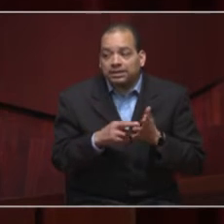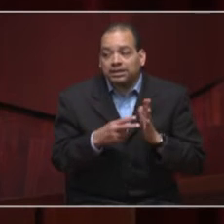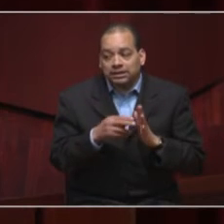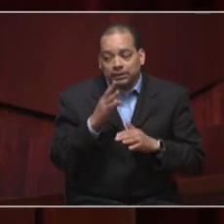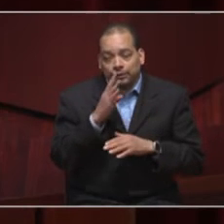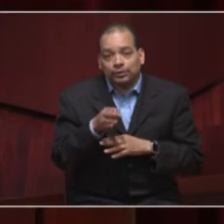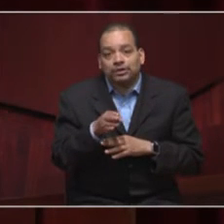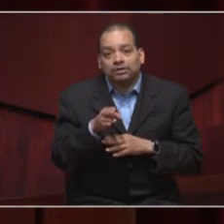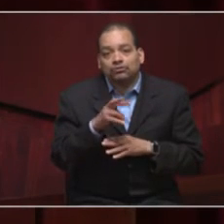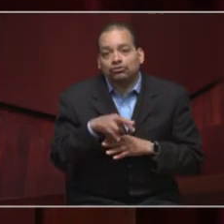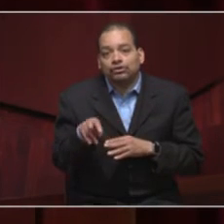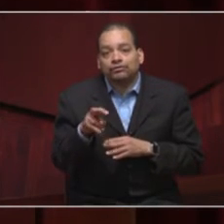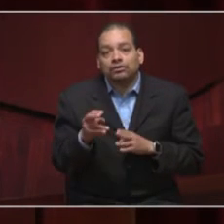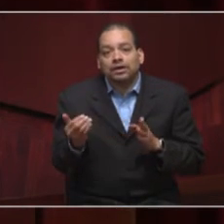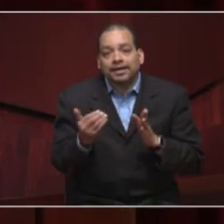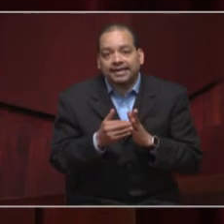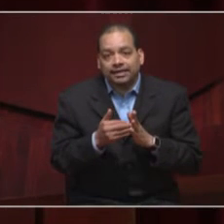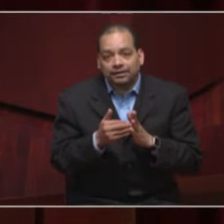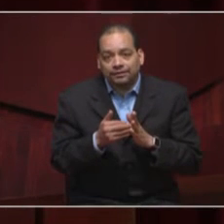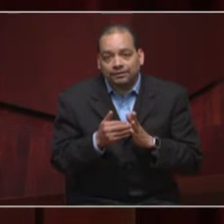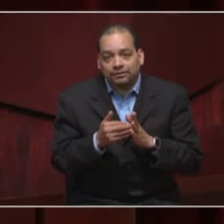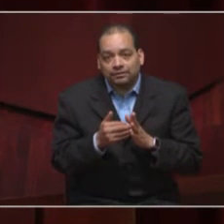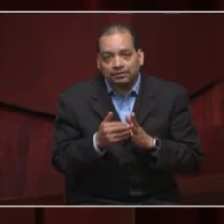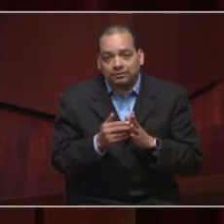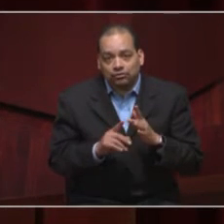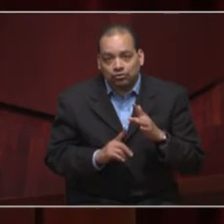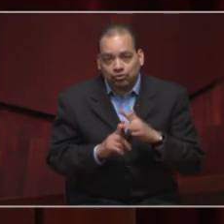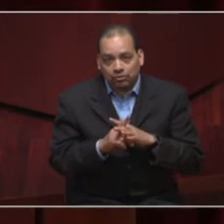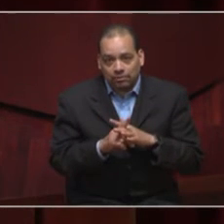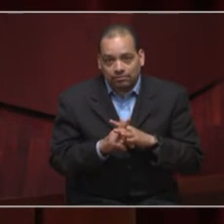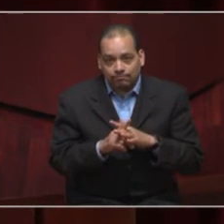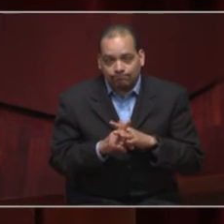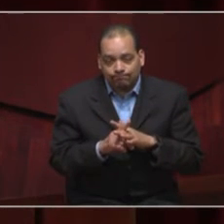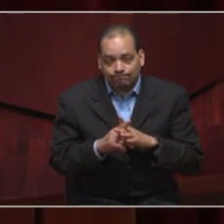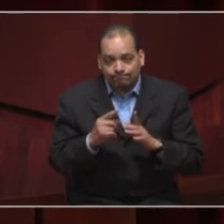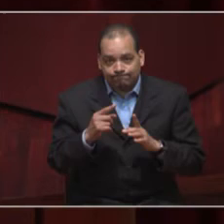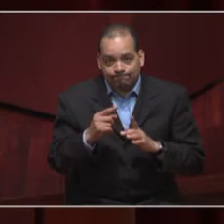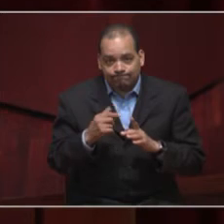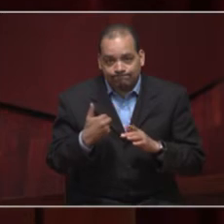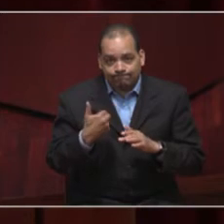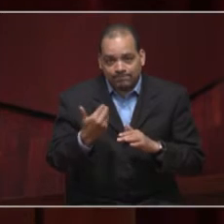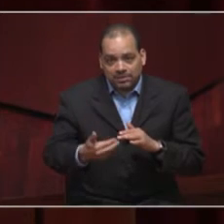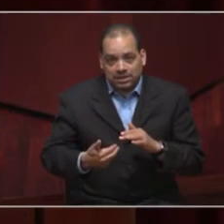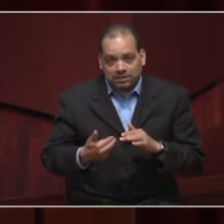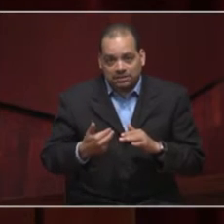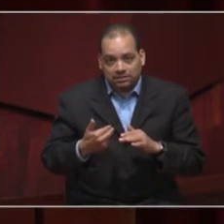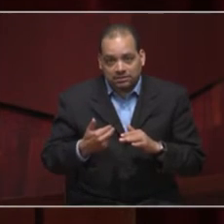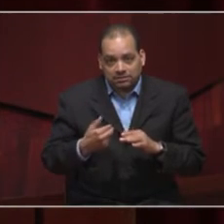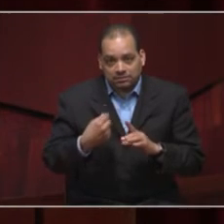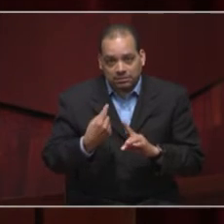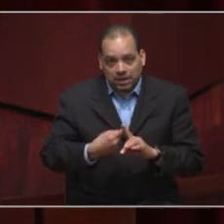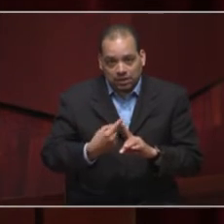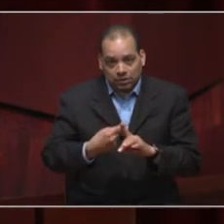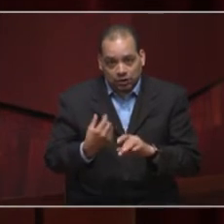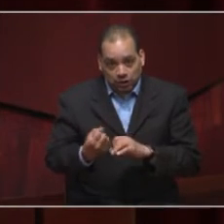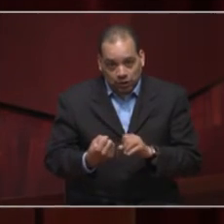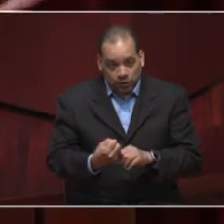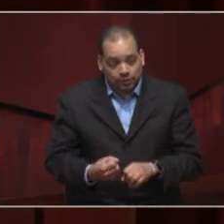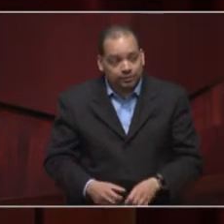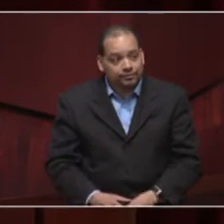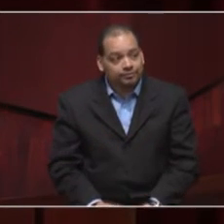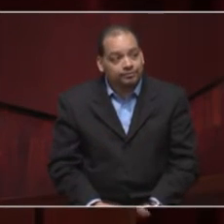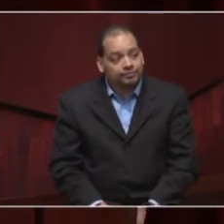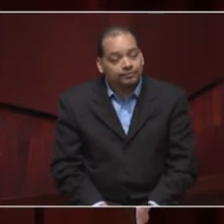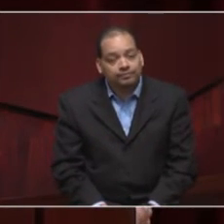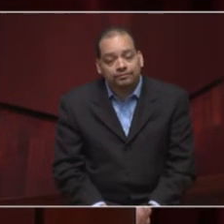transfers reemerge in the next calendar or fiscal year? My follow-up's not there, but that was the